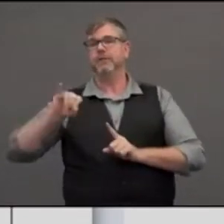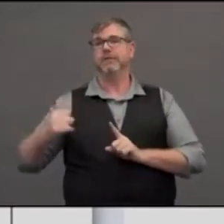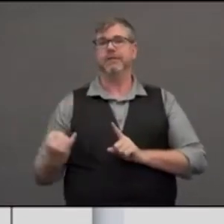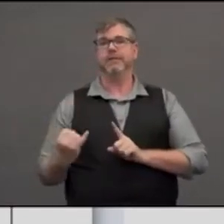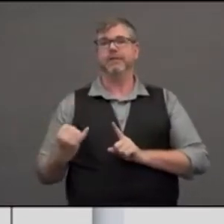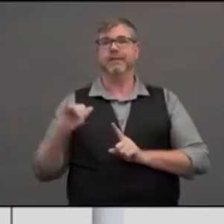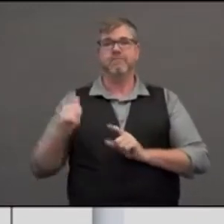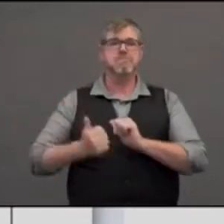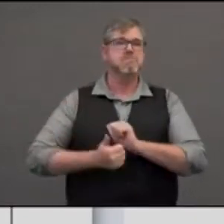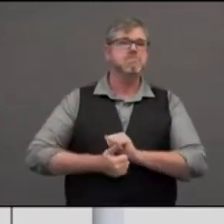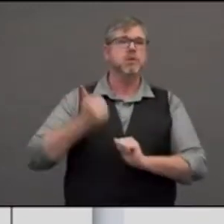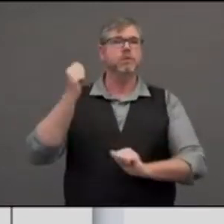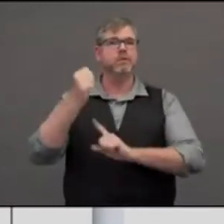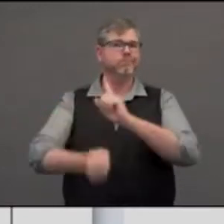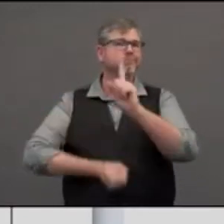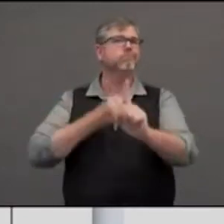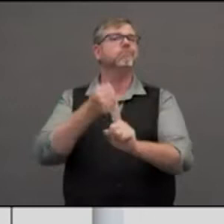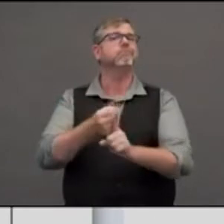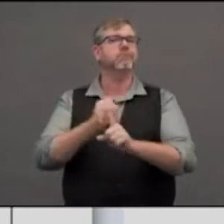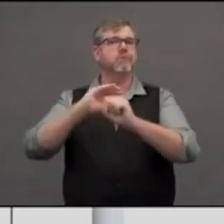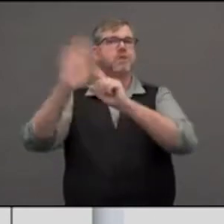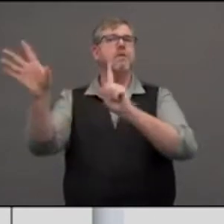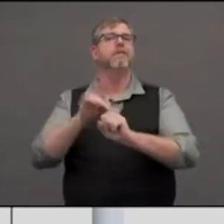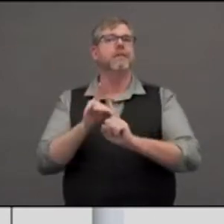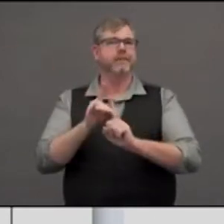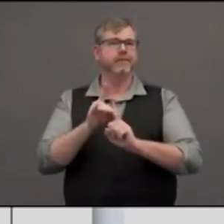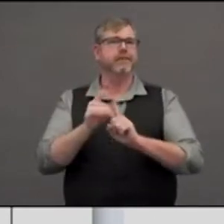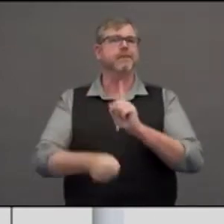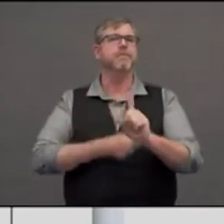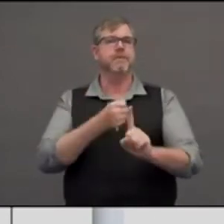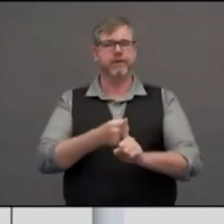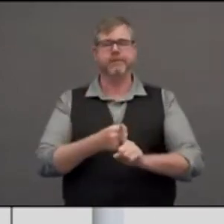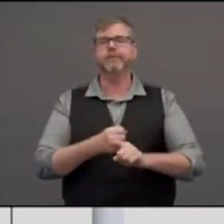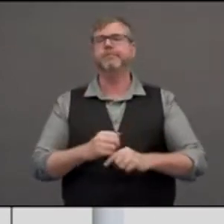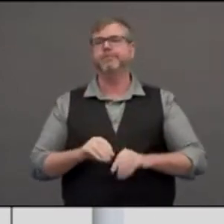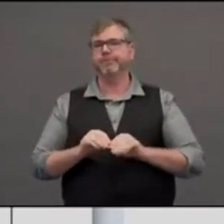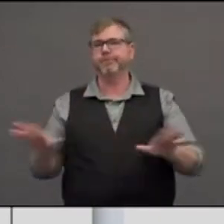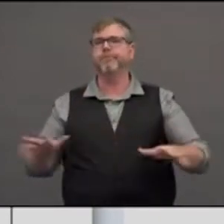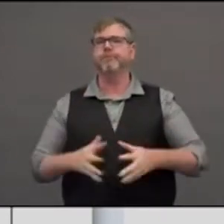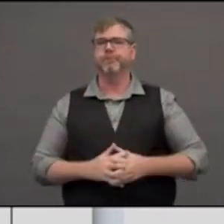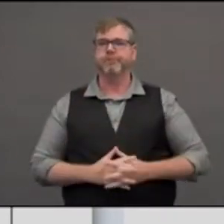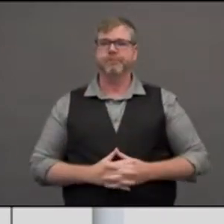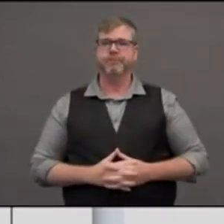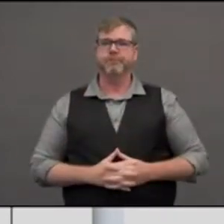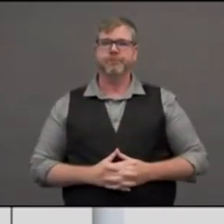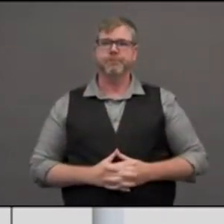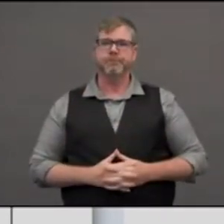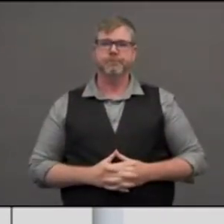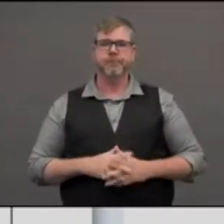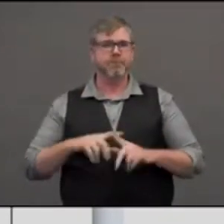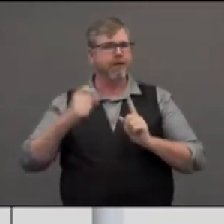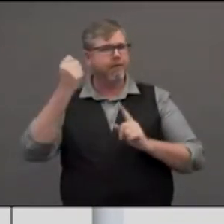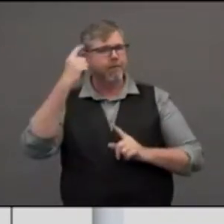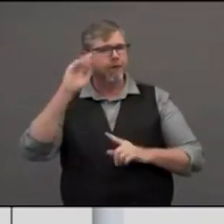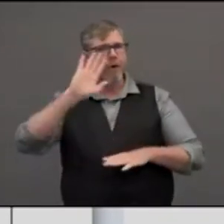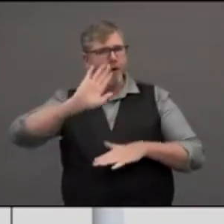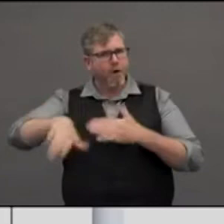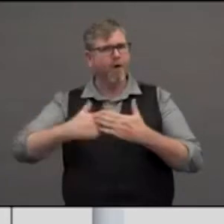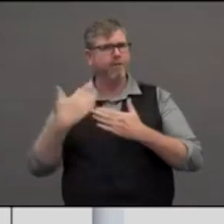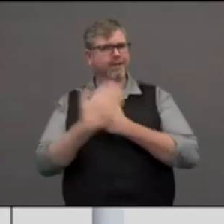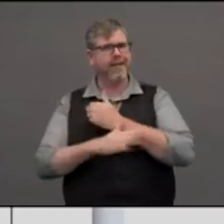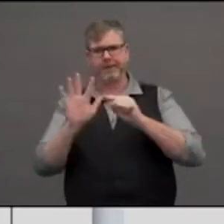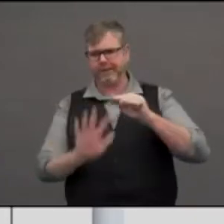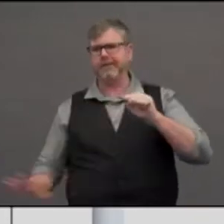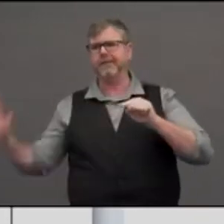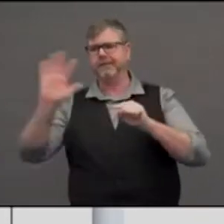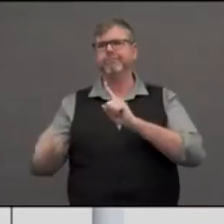concentrations of COVID cases are. Again, it's everywhere else, but in those areas, there's more cases than